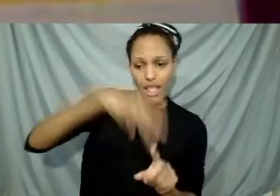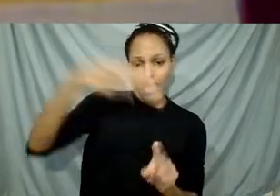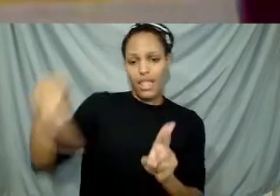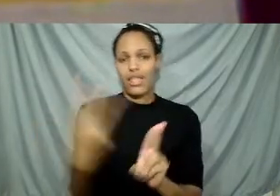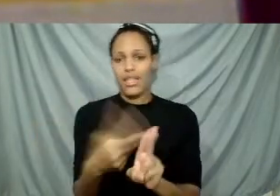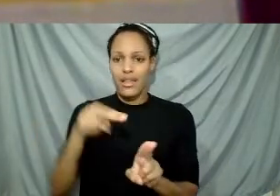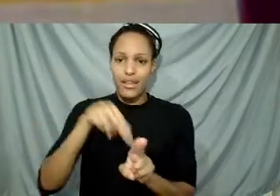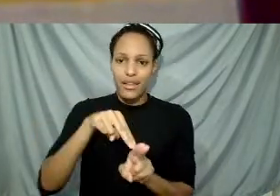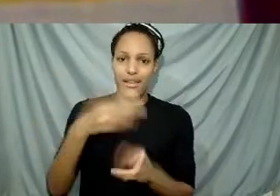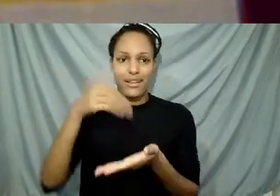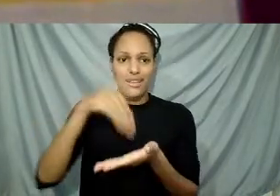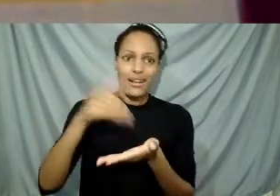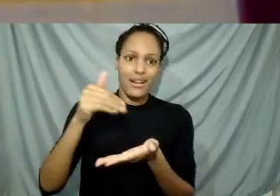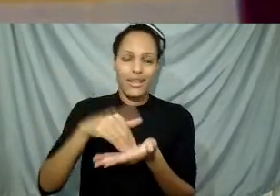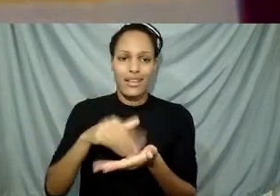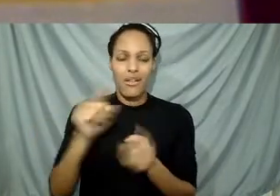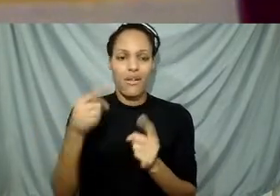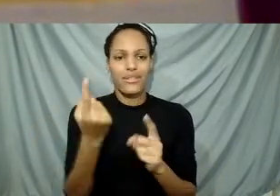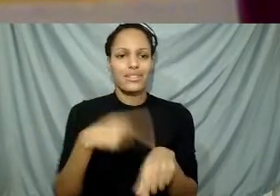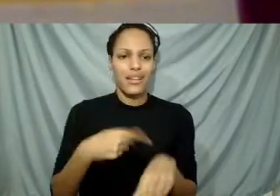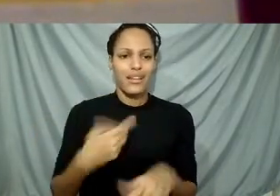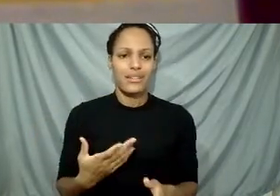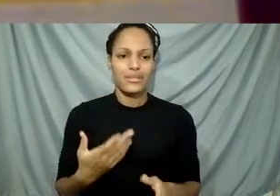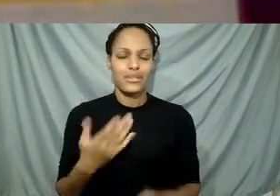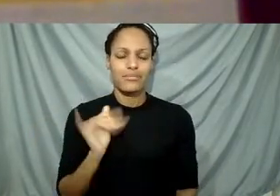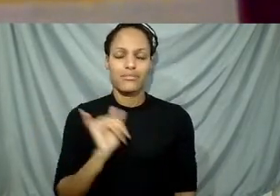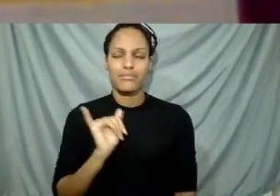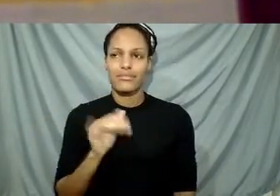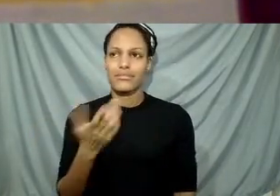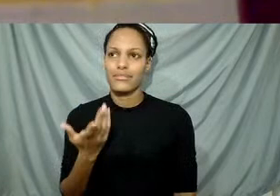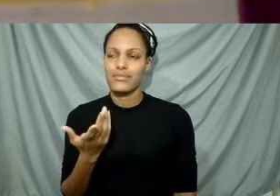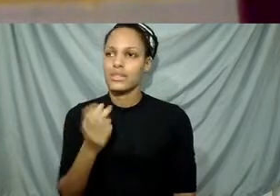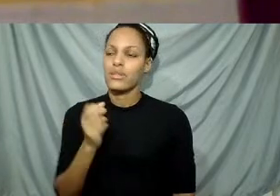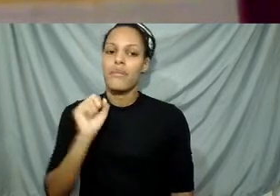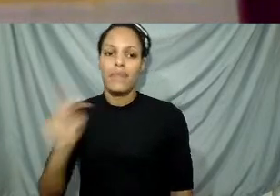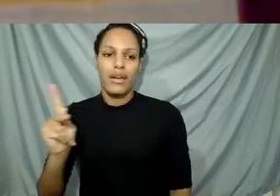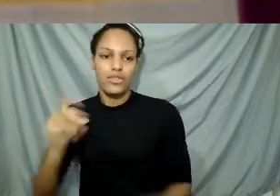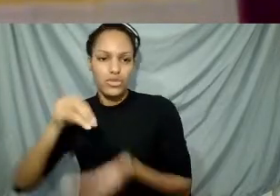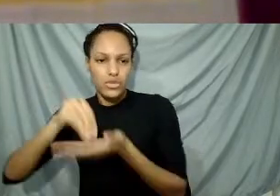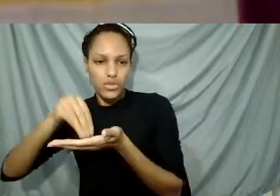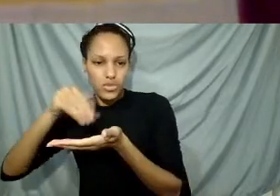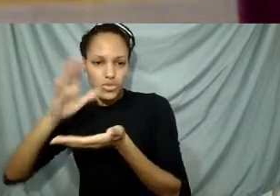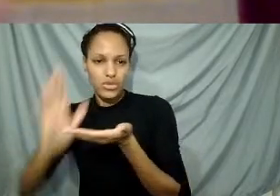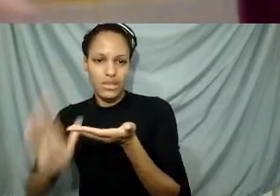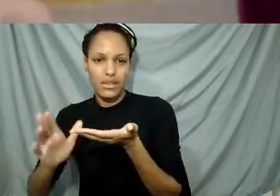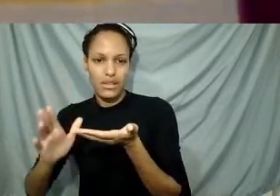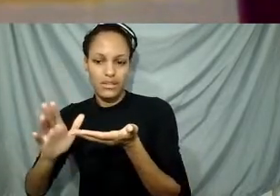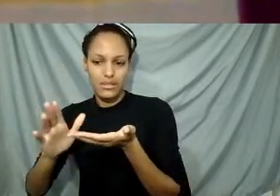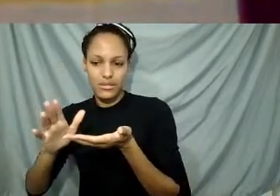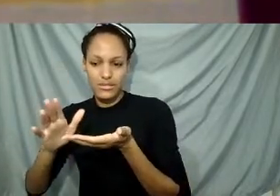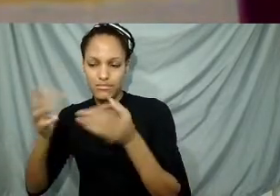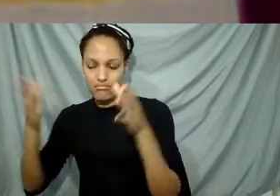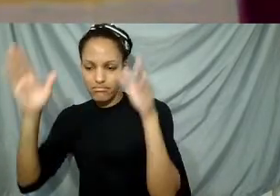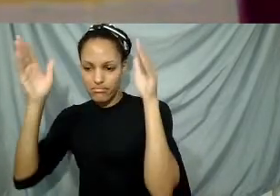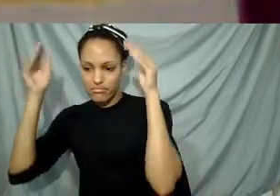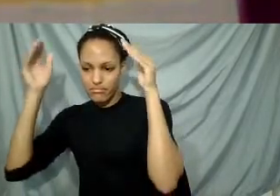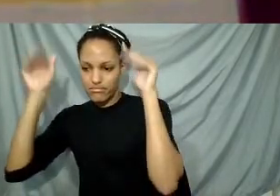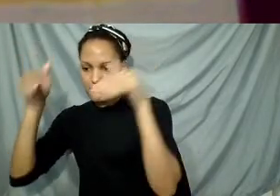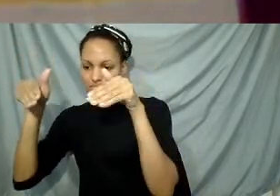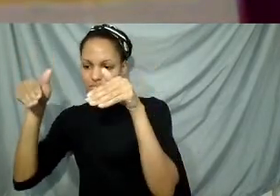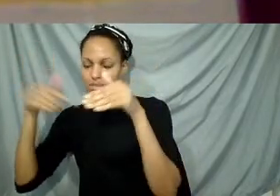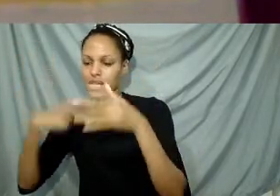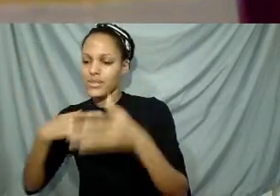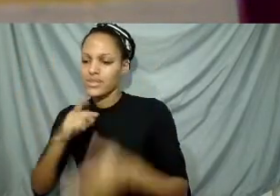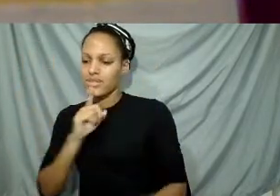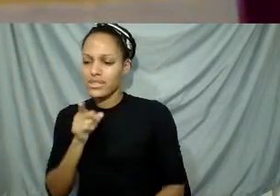went to UWM and got put back into the student place of this is how you do it, it was very hard for